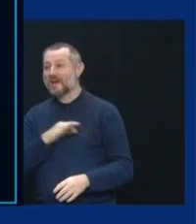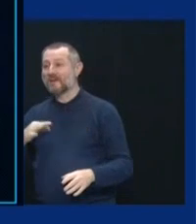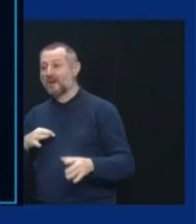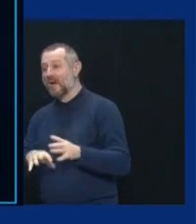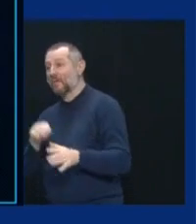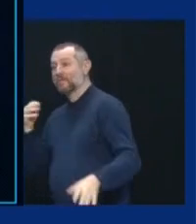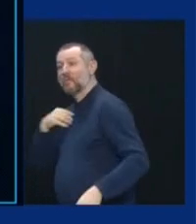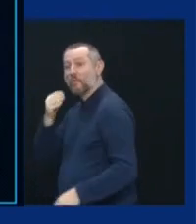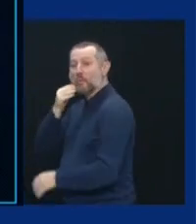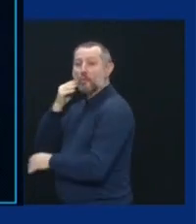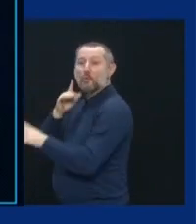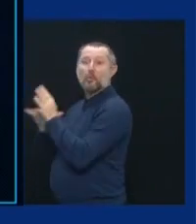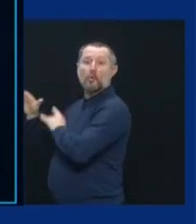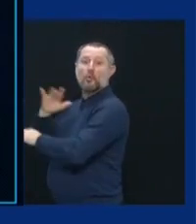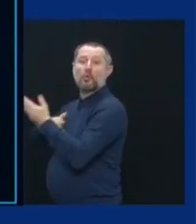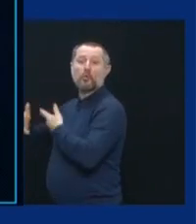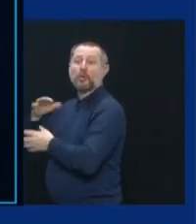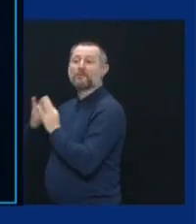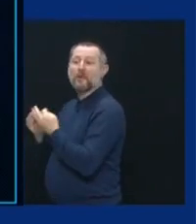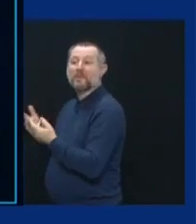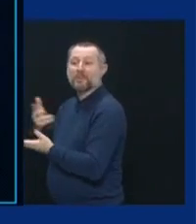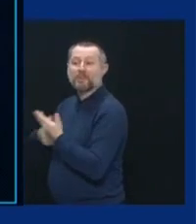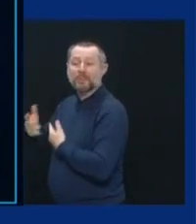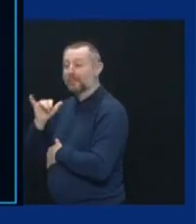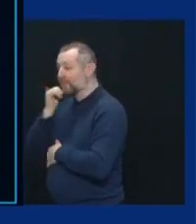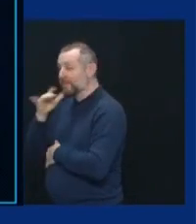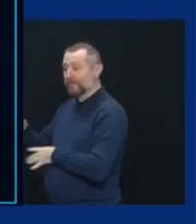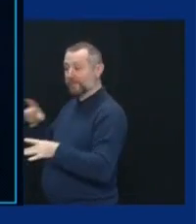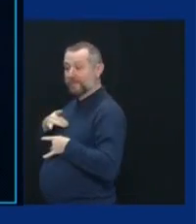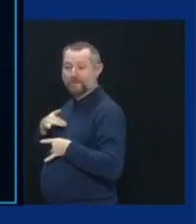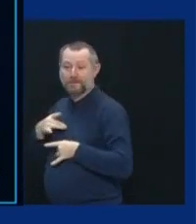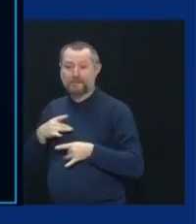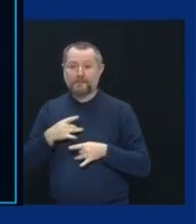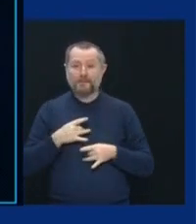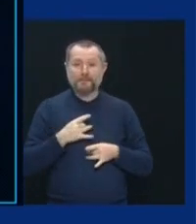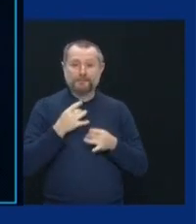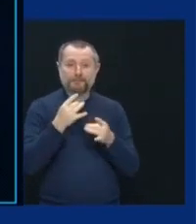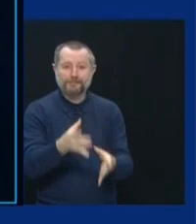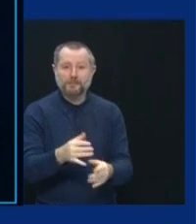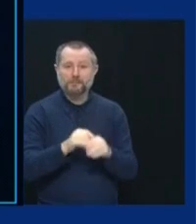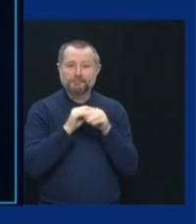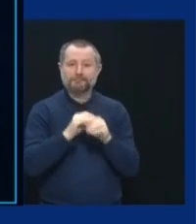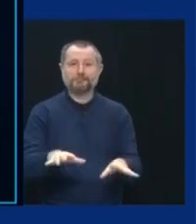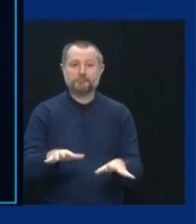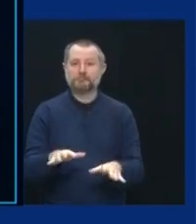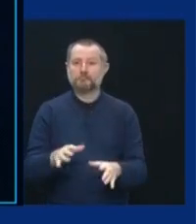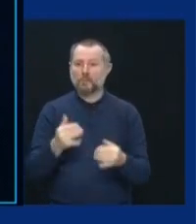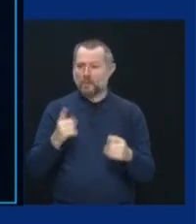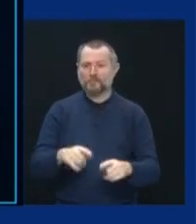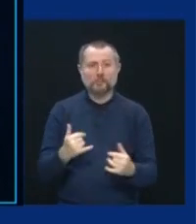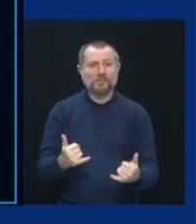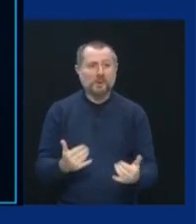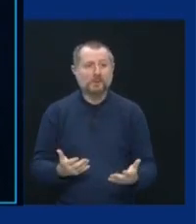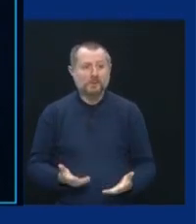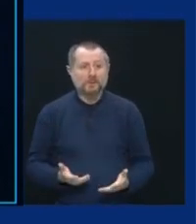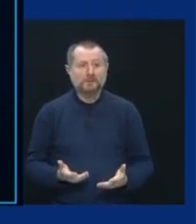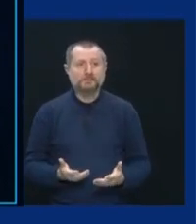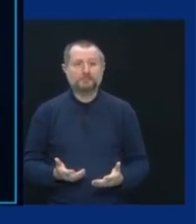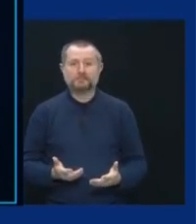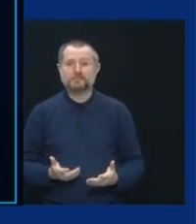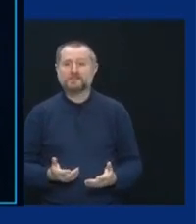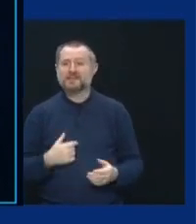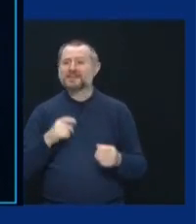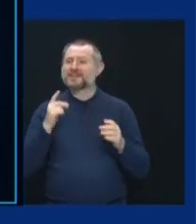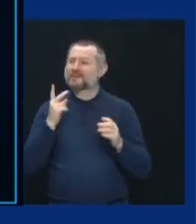meets with their family, someone in the family has it, staff member comes back, the staff member brings it in. Even when you're testing twice a